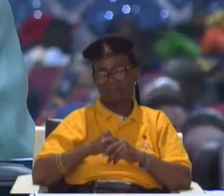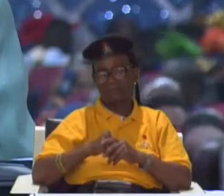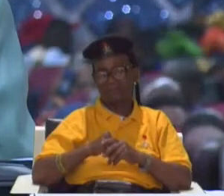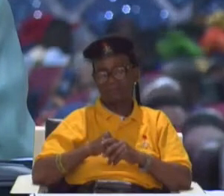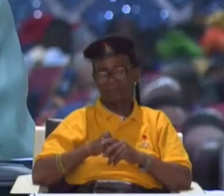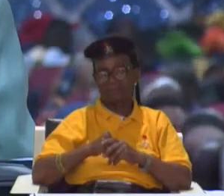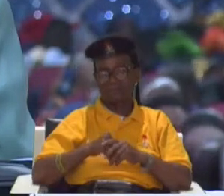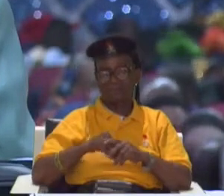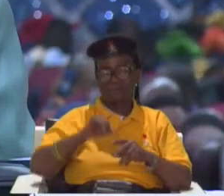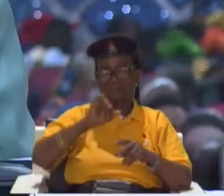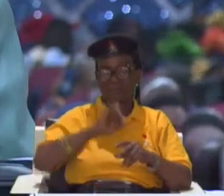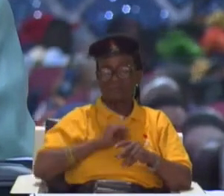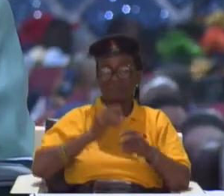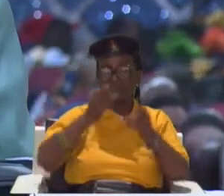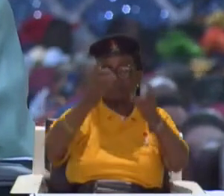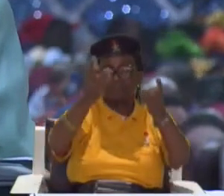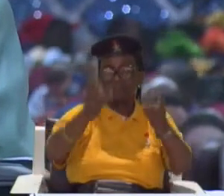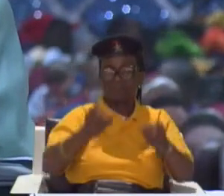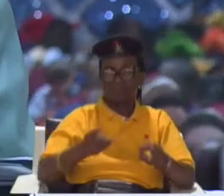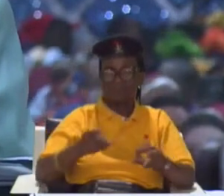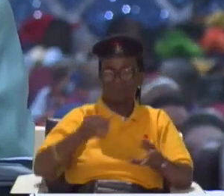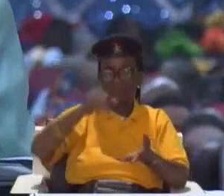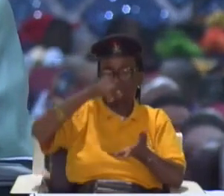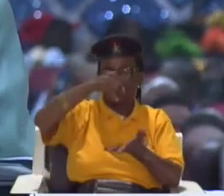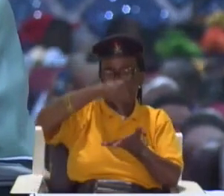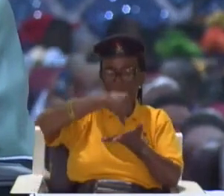I want it. Mofe.